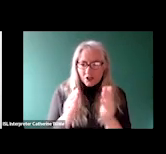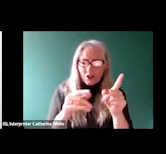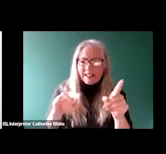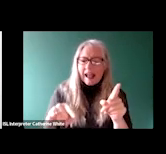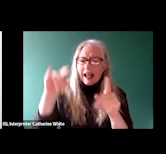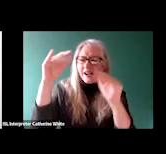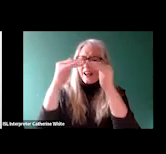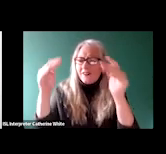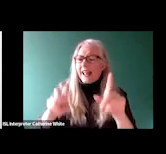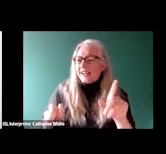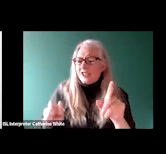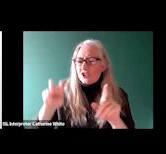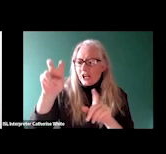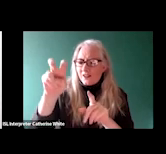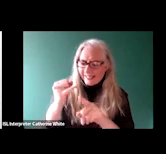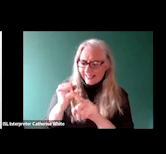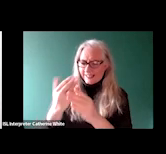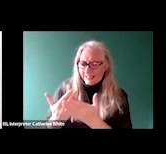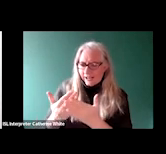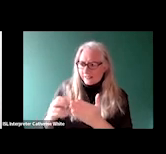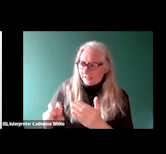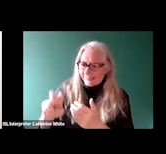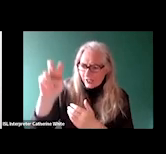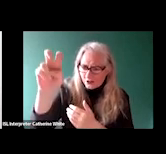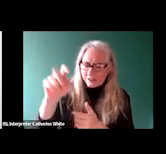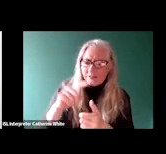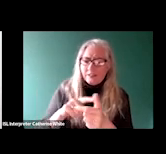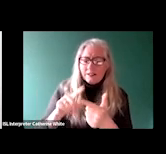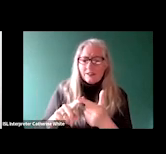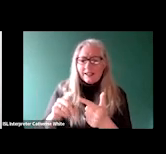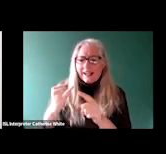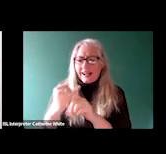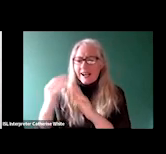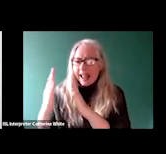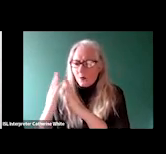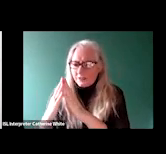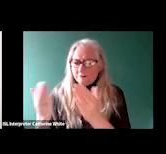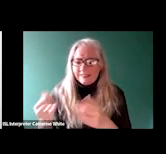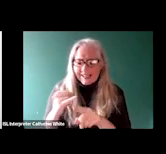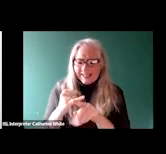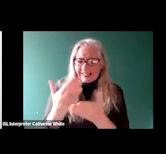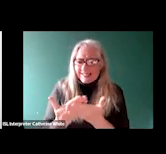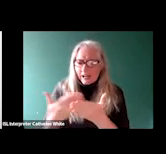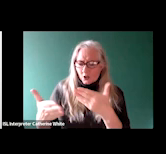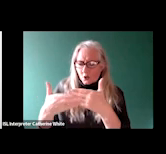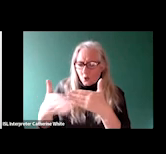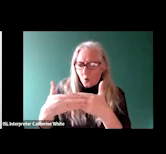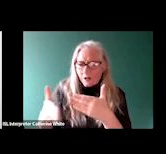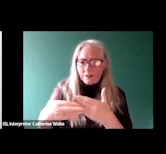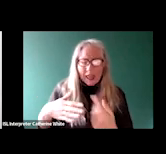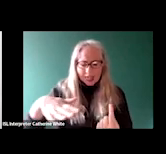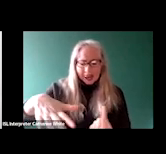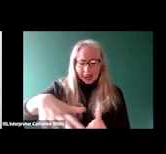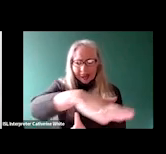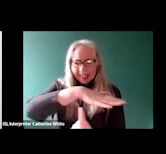deals with stairs and internally, that is, it deals with stairs and dwellings. It deals with internal doors. It deals with internal layout.